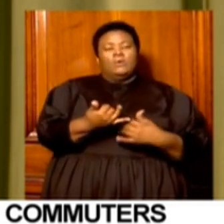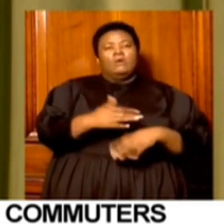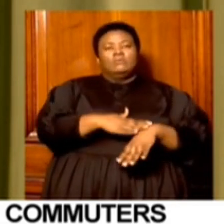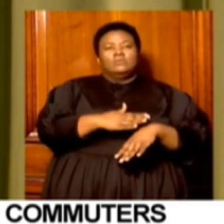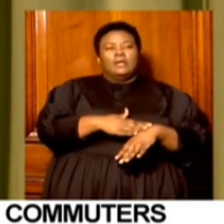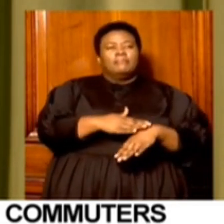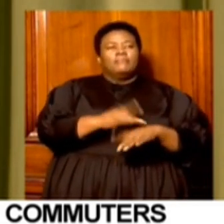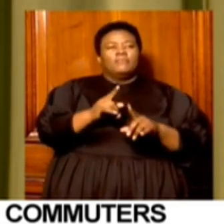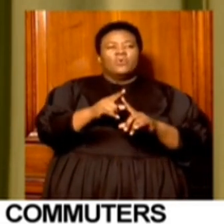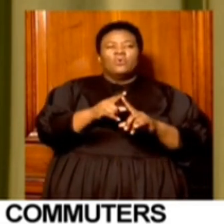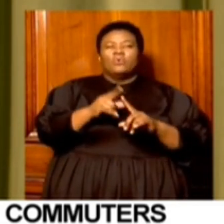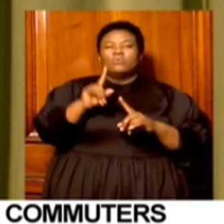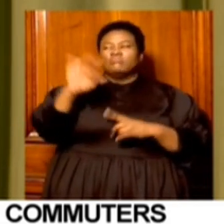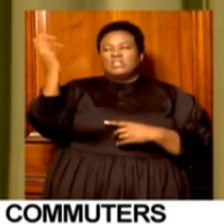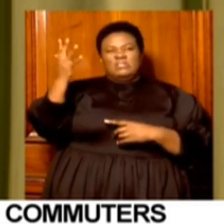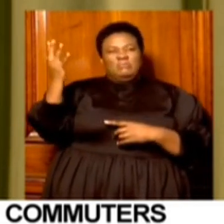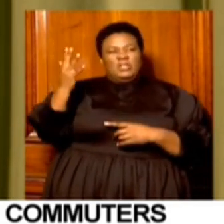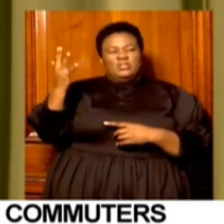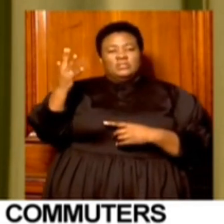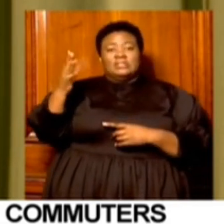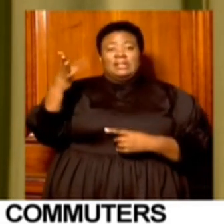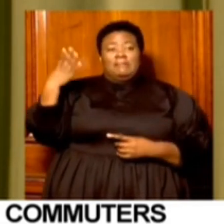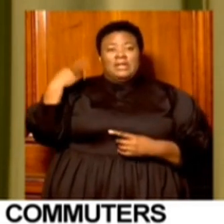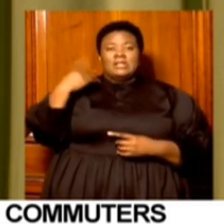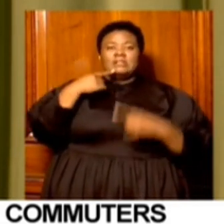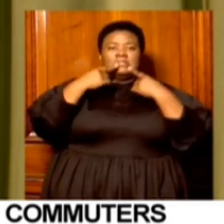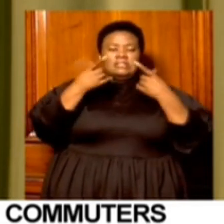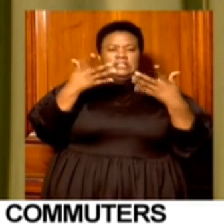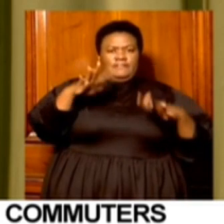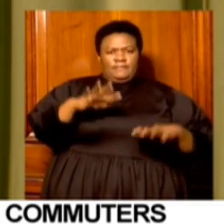Now, as we have said, this facility